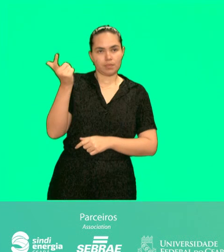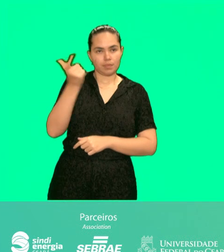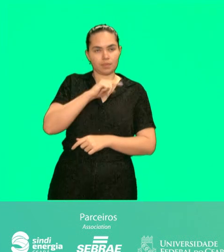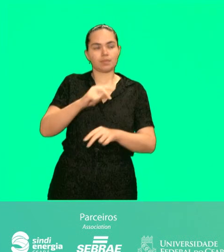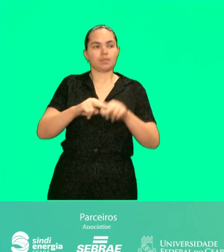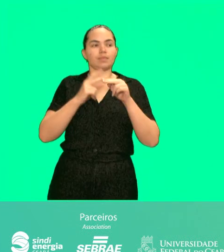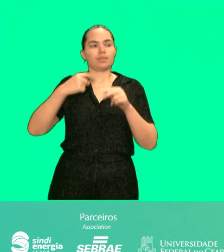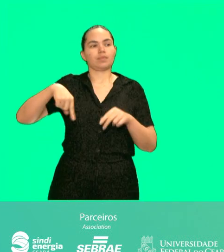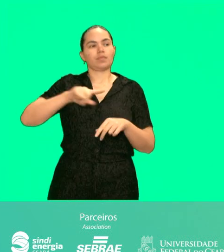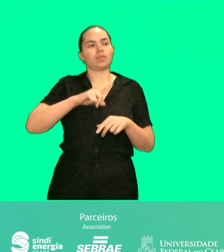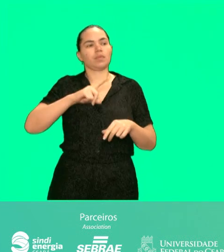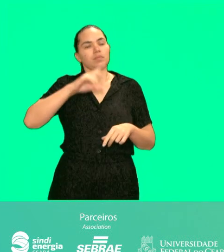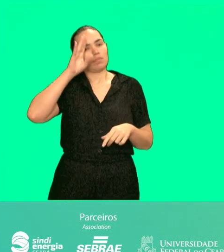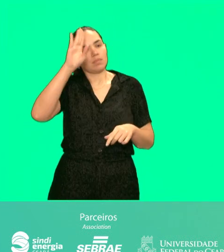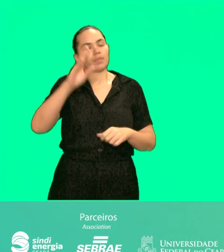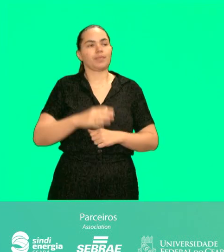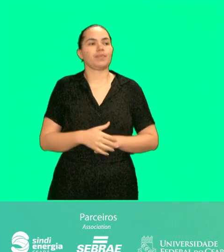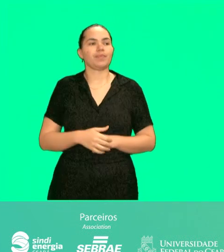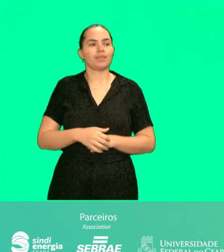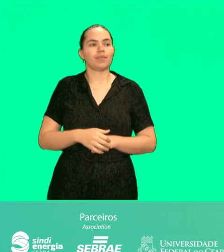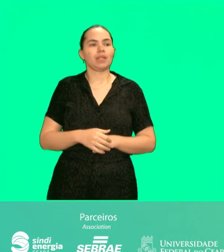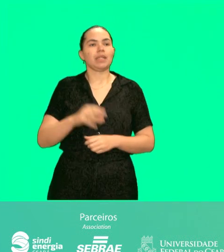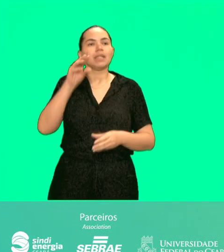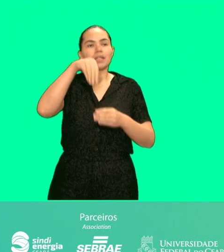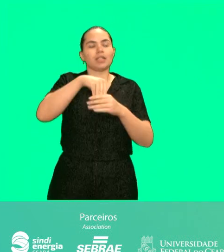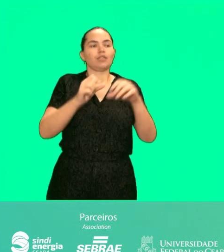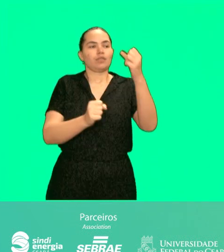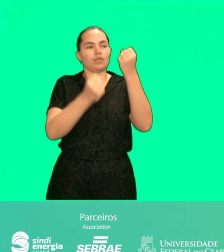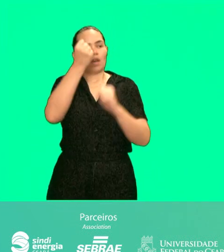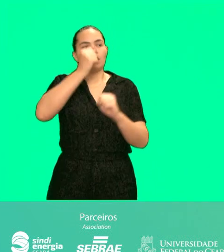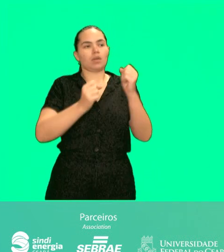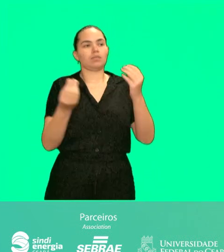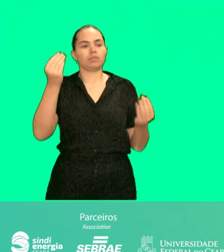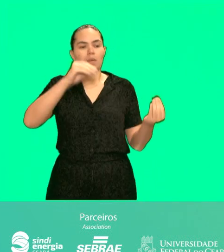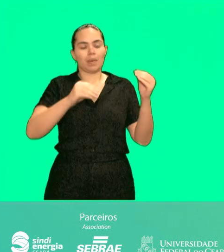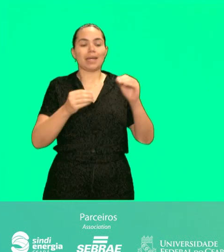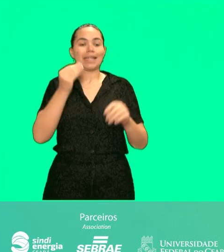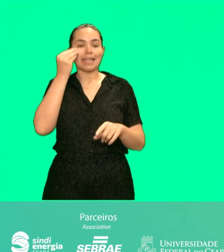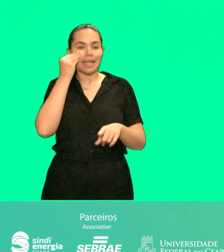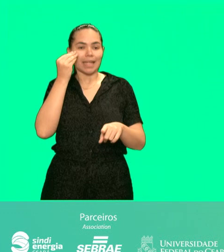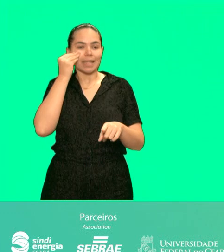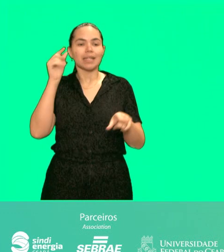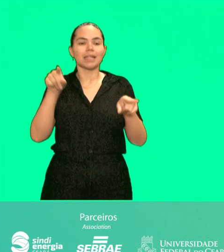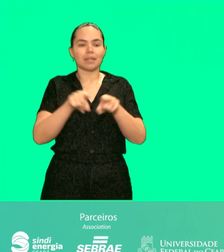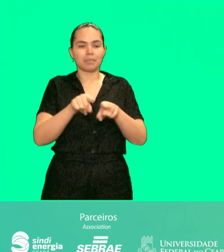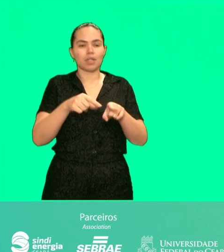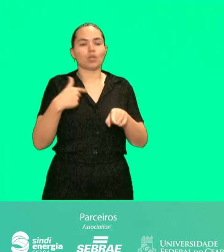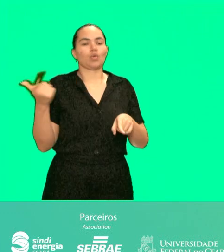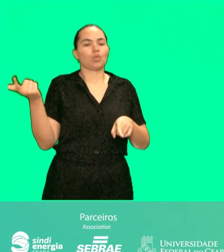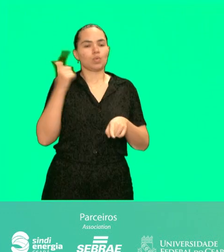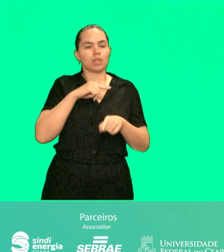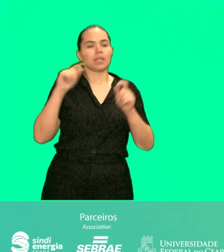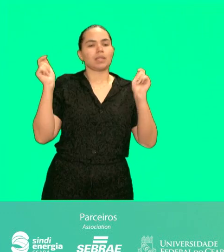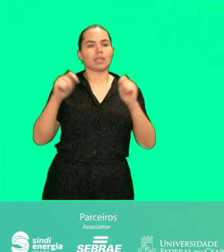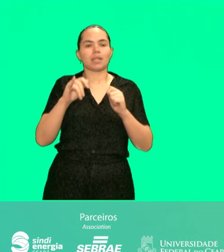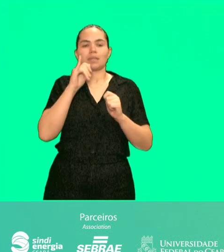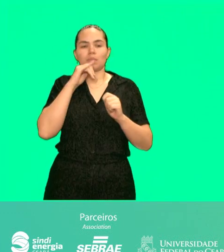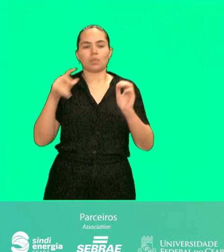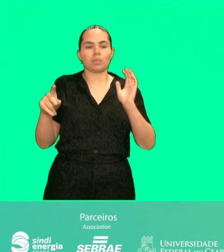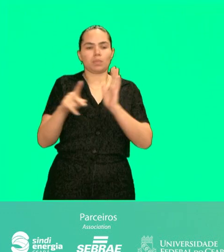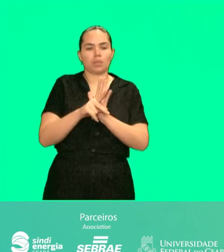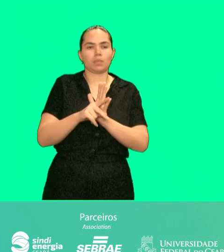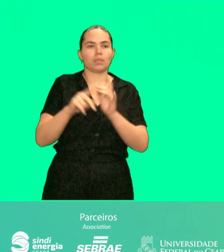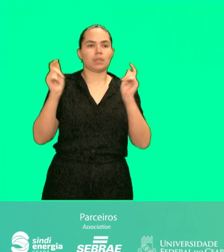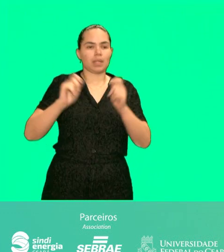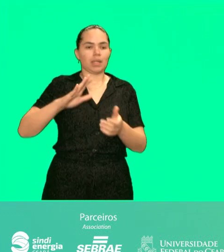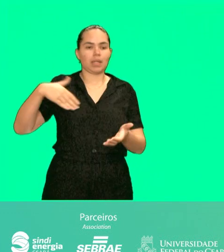Ele é todo construído Uh, em fábrica, montado, testado em fábrica, né? Você consegue fazer um you can comissionamento do a dele